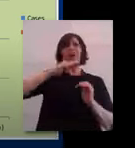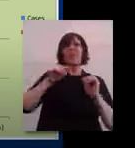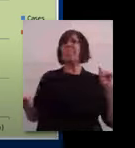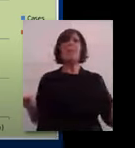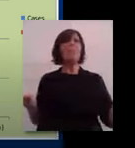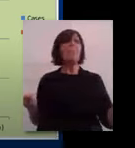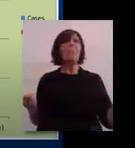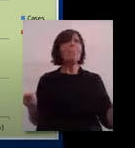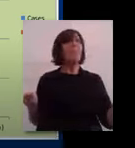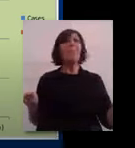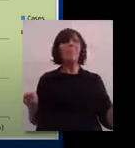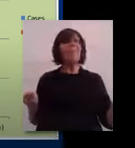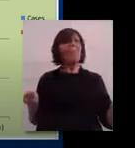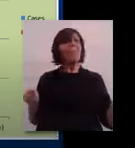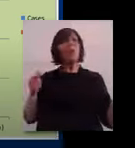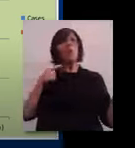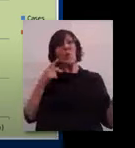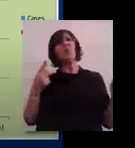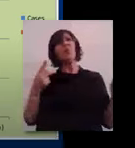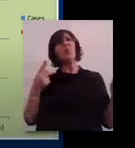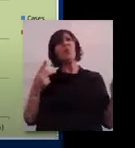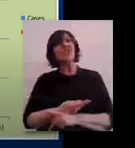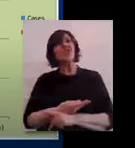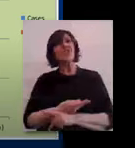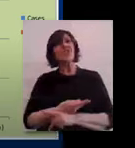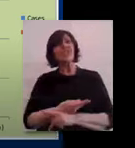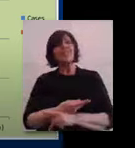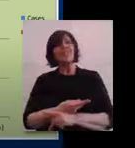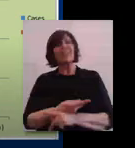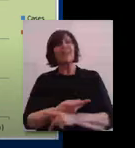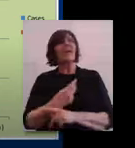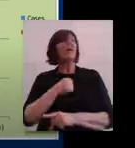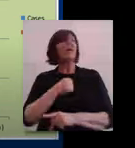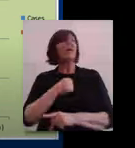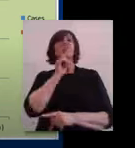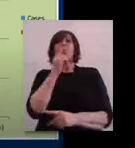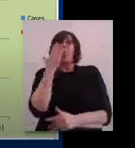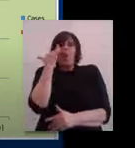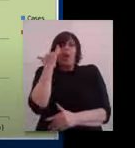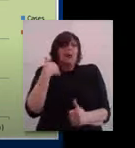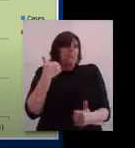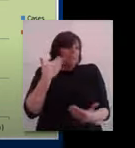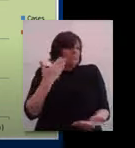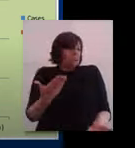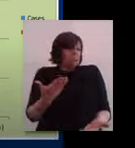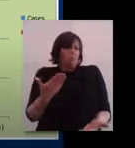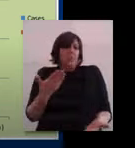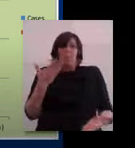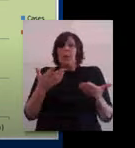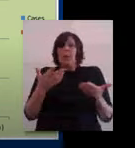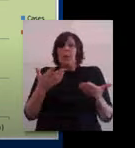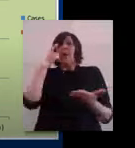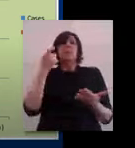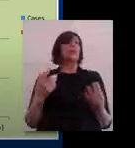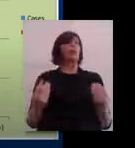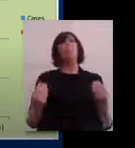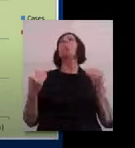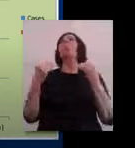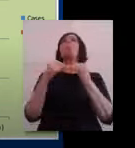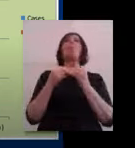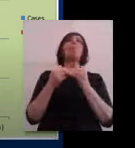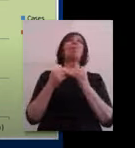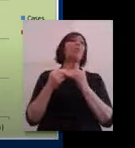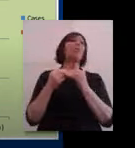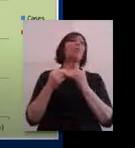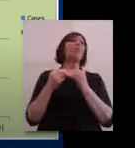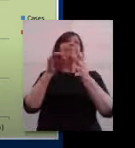our population we're worse. I'm not certain why that is. I don't know if it's because of just the higher counts in general in New York State.